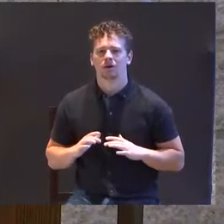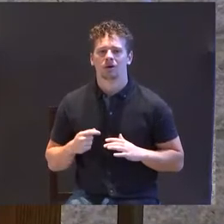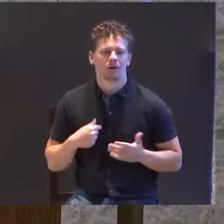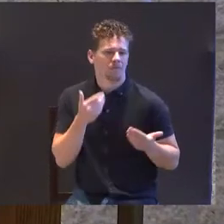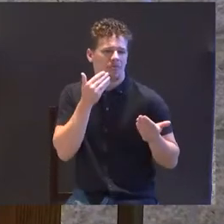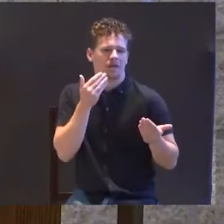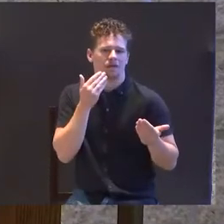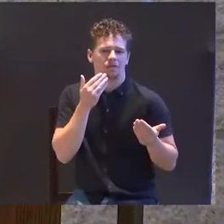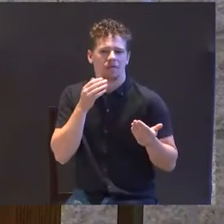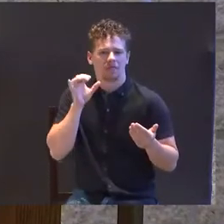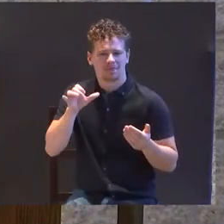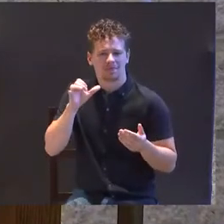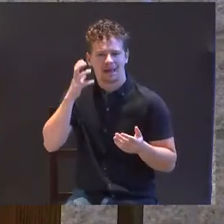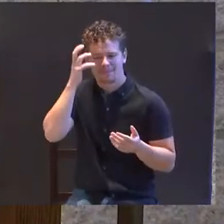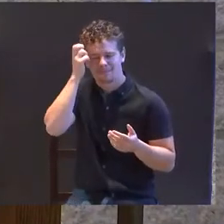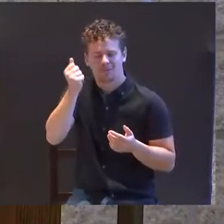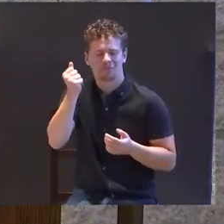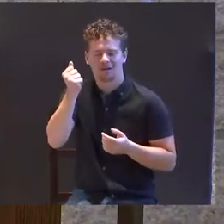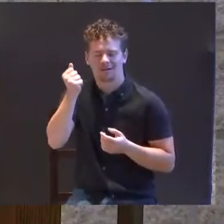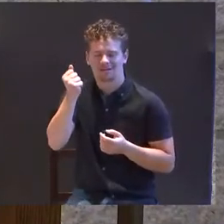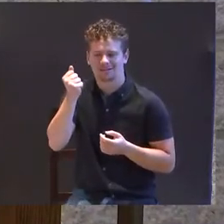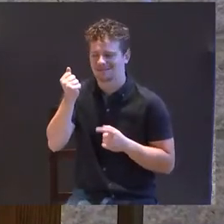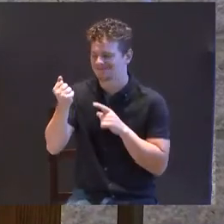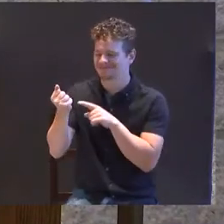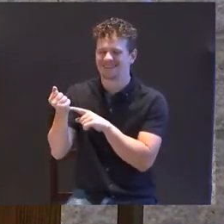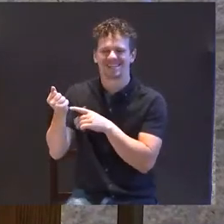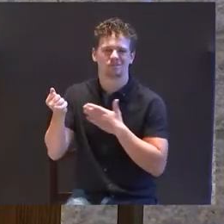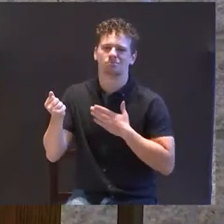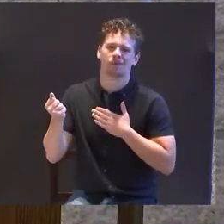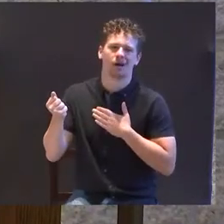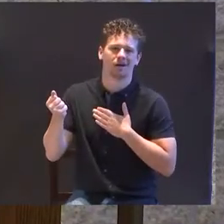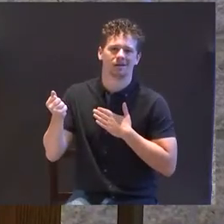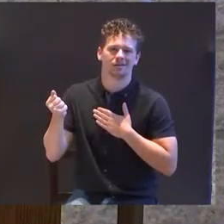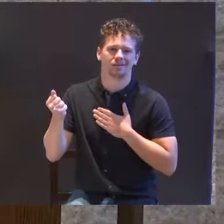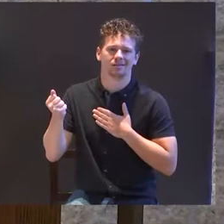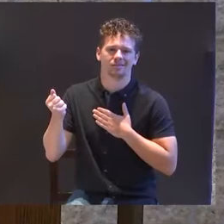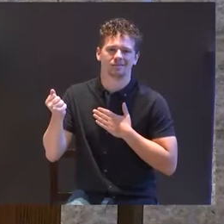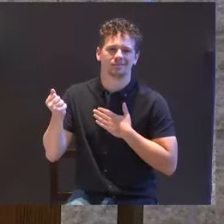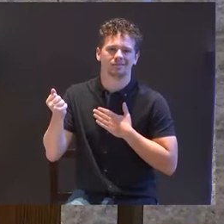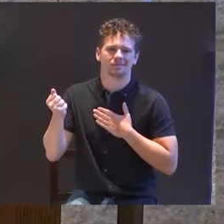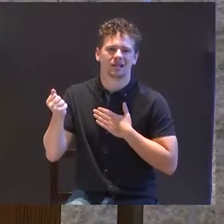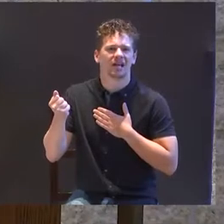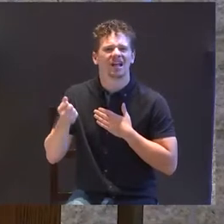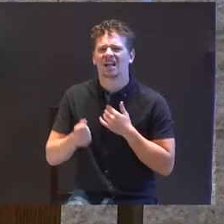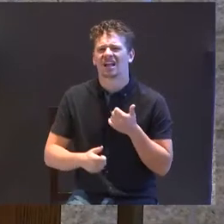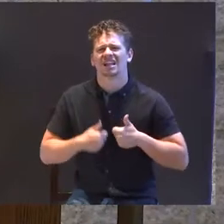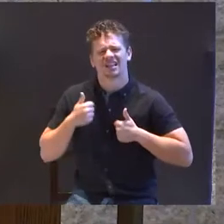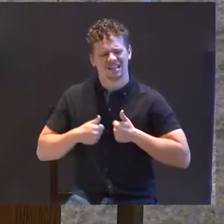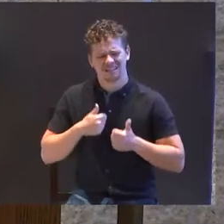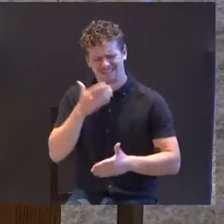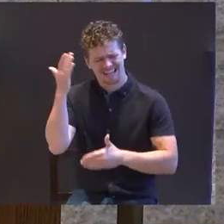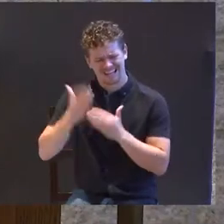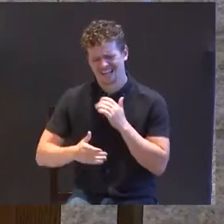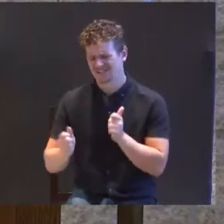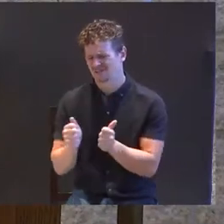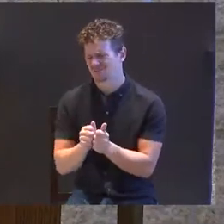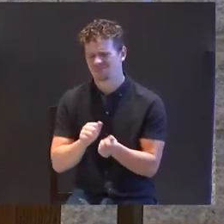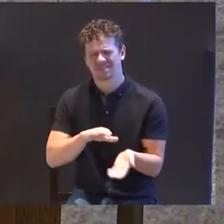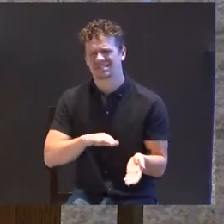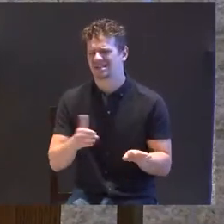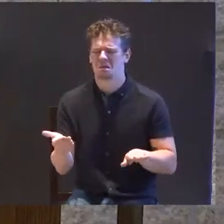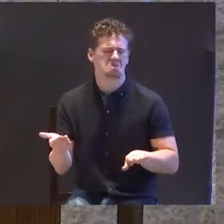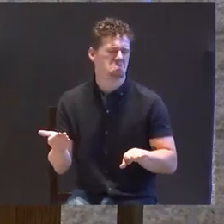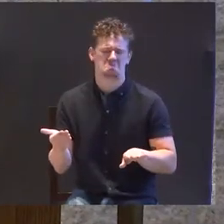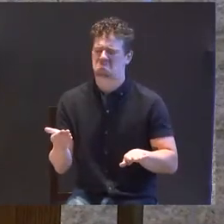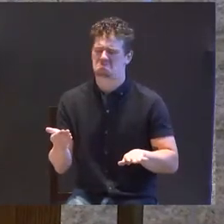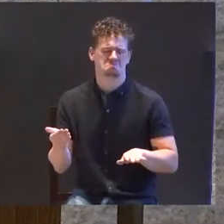treasure. I know that life does not end with death. Life is eternal, and